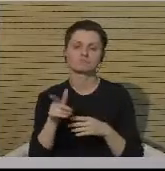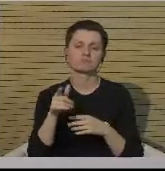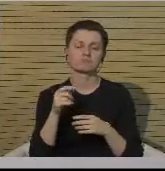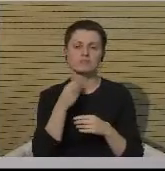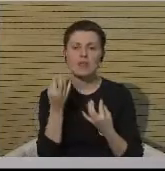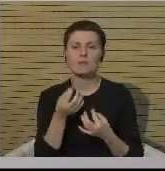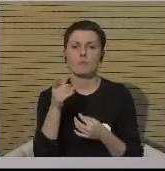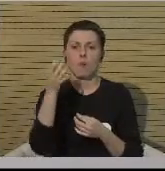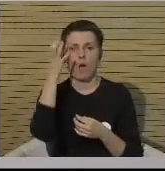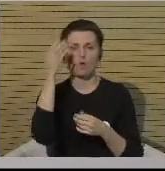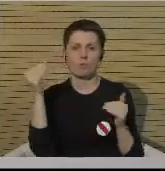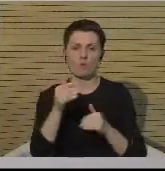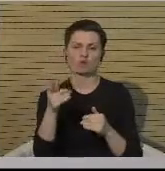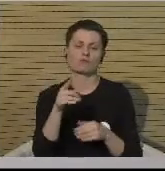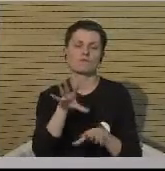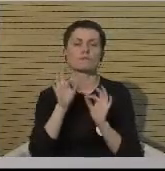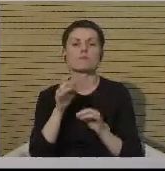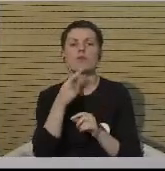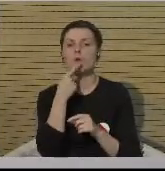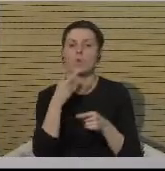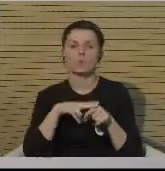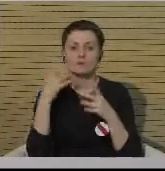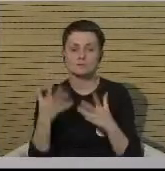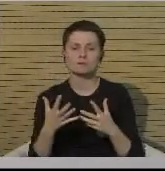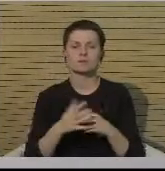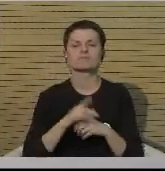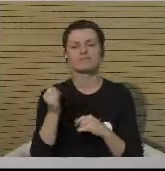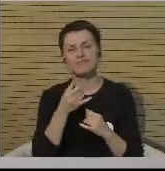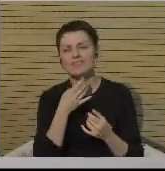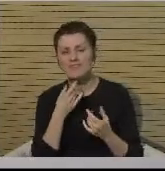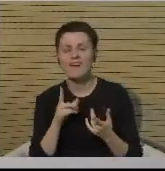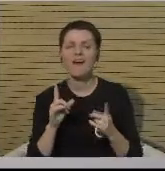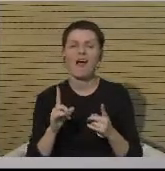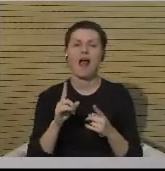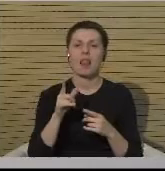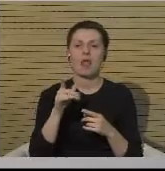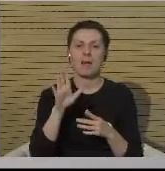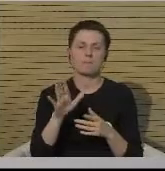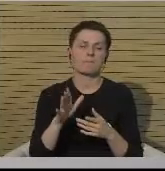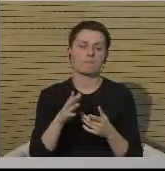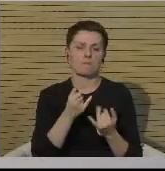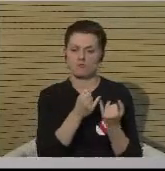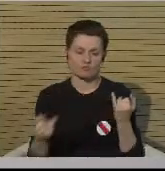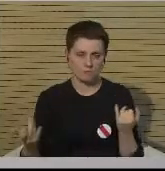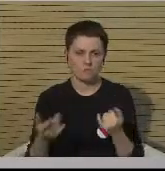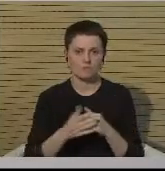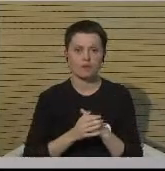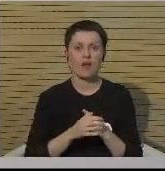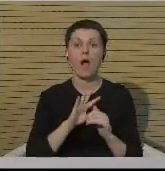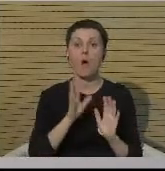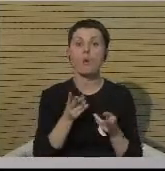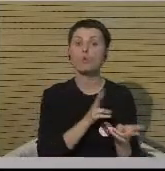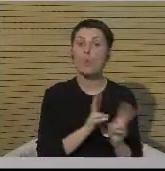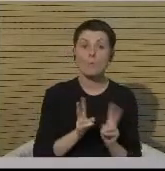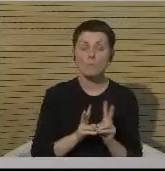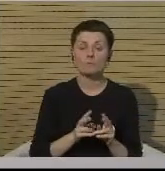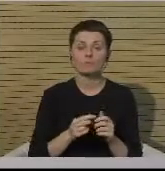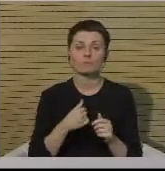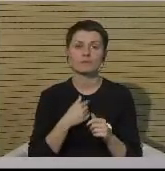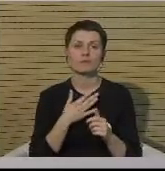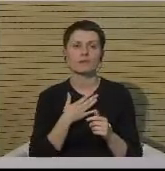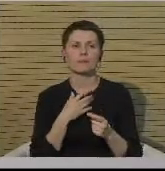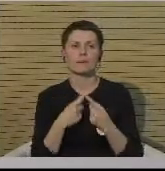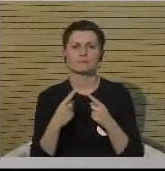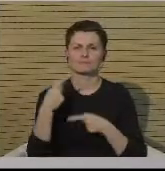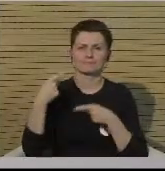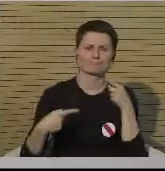literary works, it's easier because the author has certain choice, whereas as a